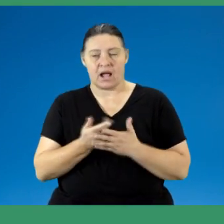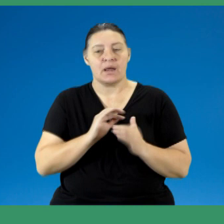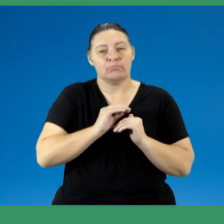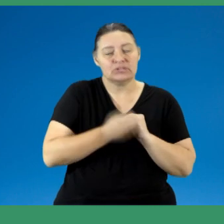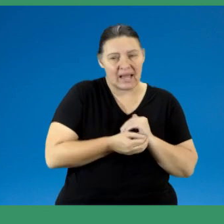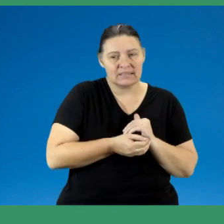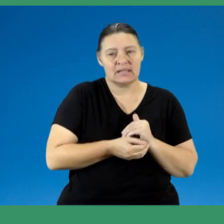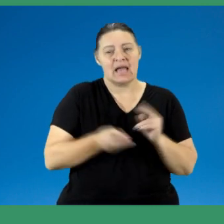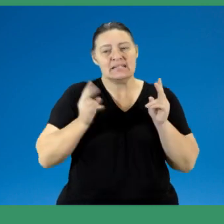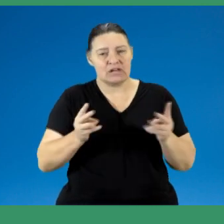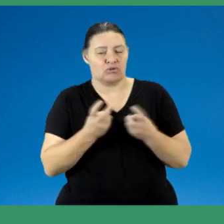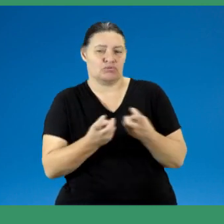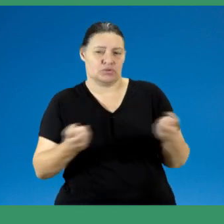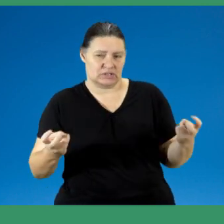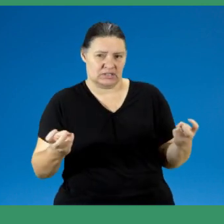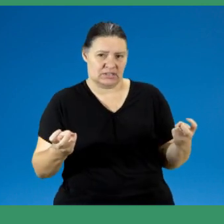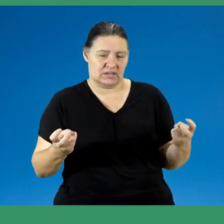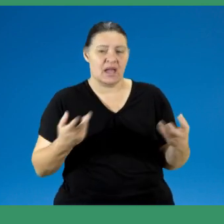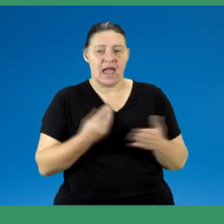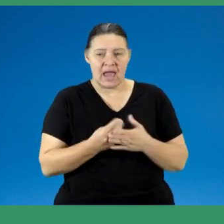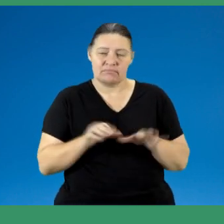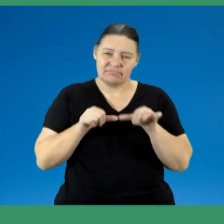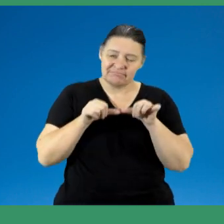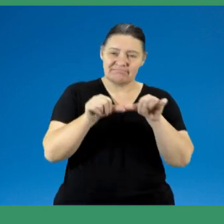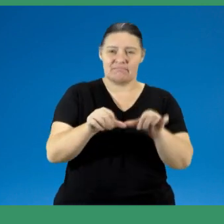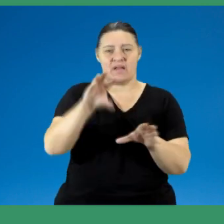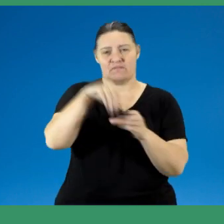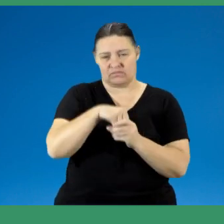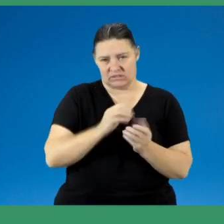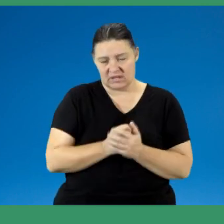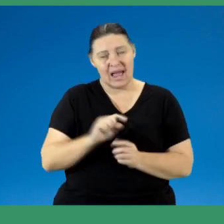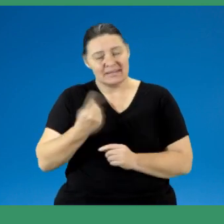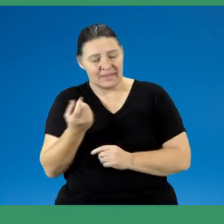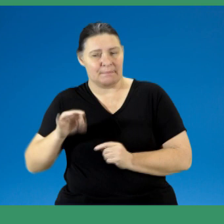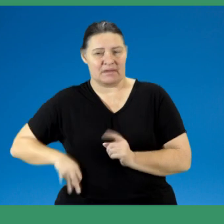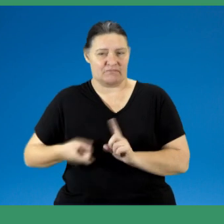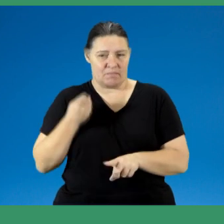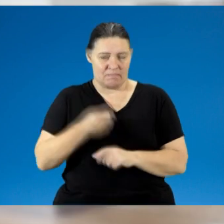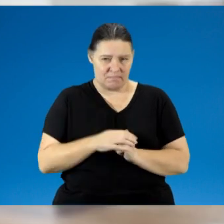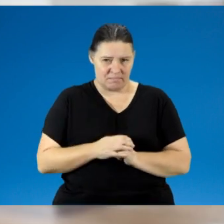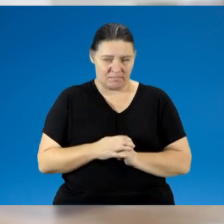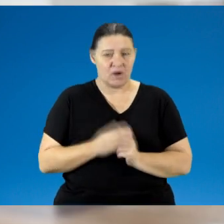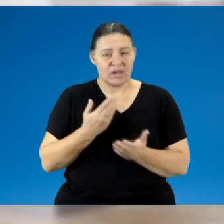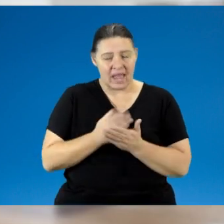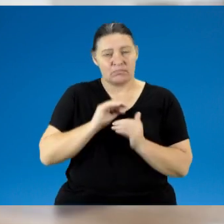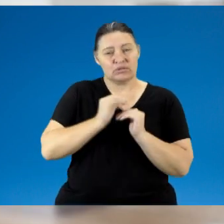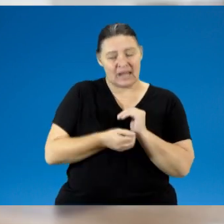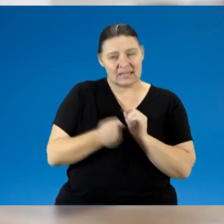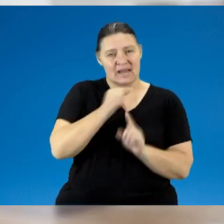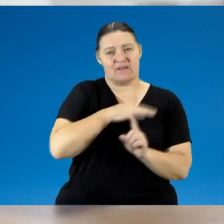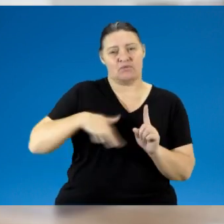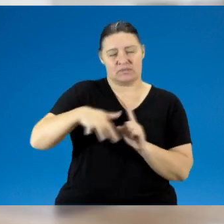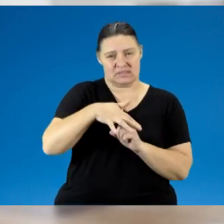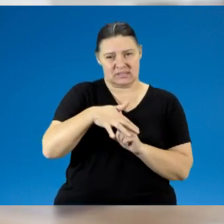It can protect natural resources and meet consumer needs in a sustainable way. Another benefit is that we can be able to protect